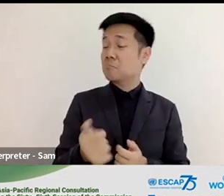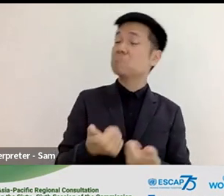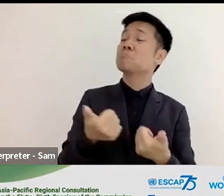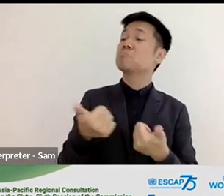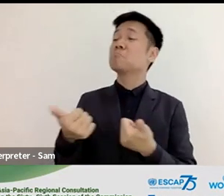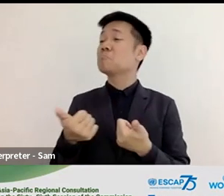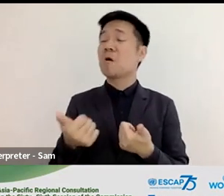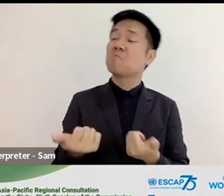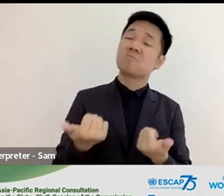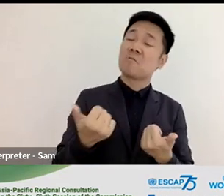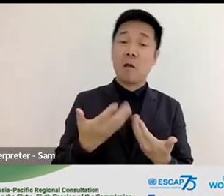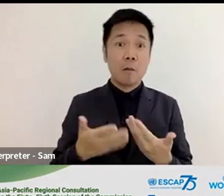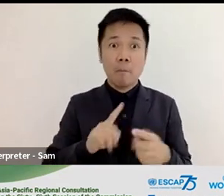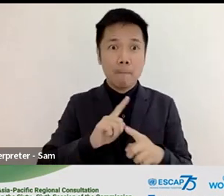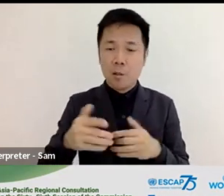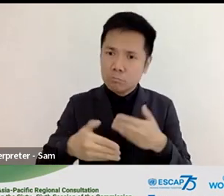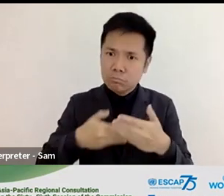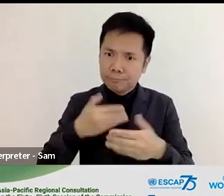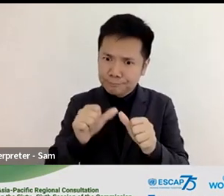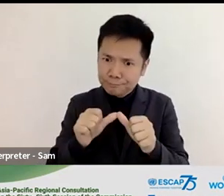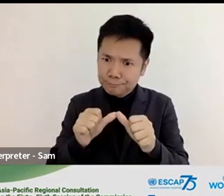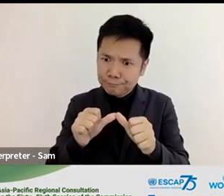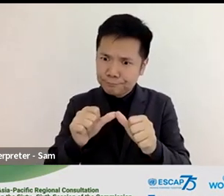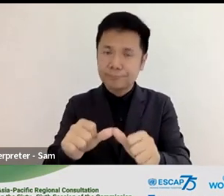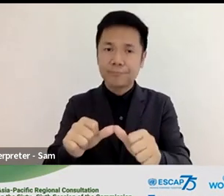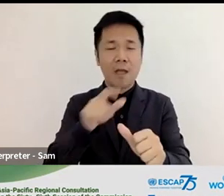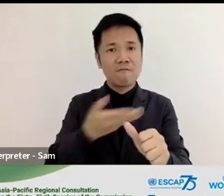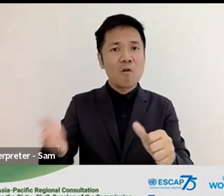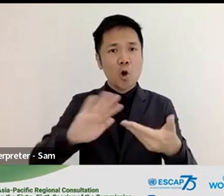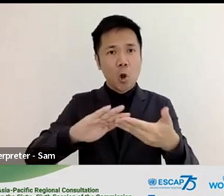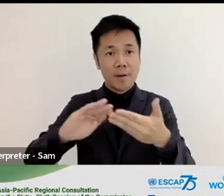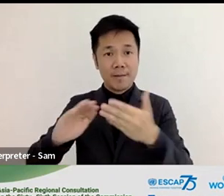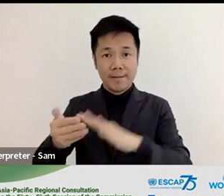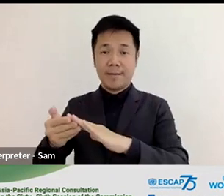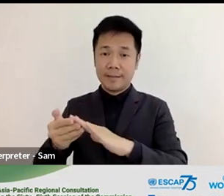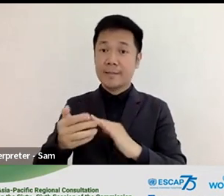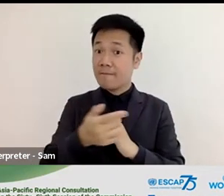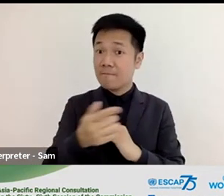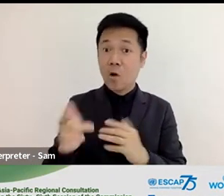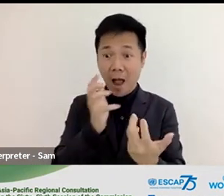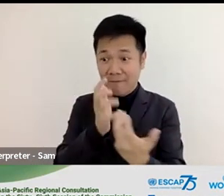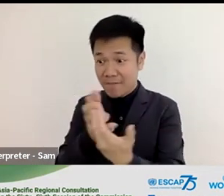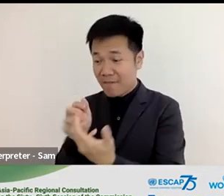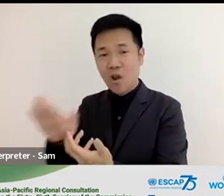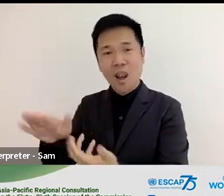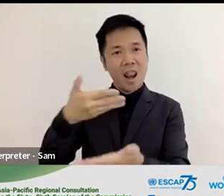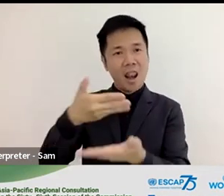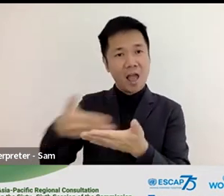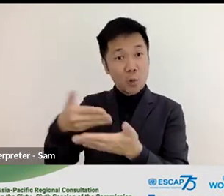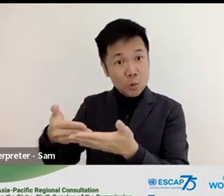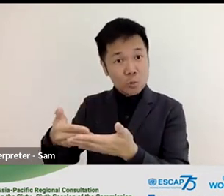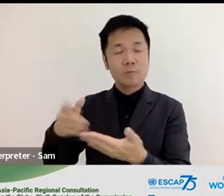but really valuing public and community platforms that's accessible in content for local language.